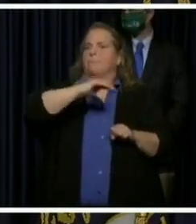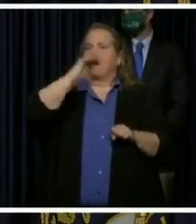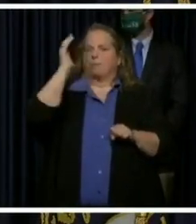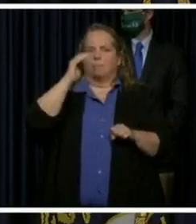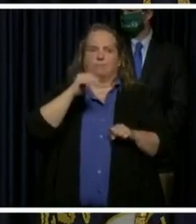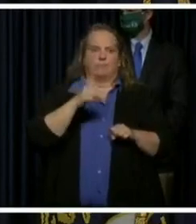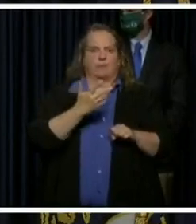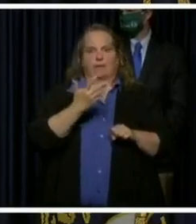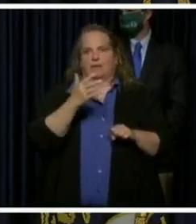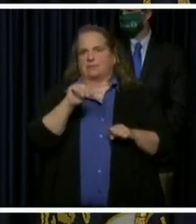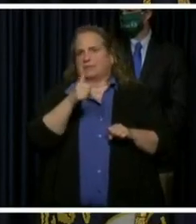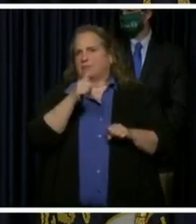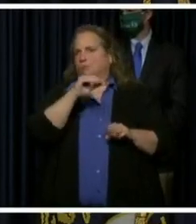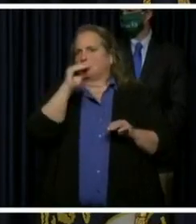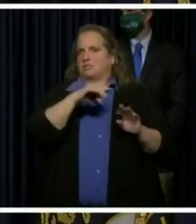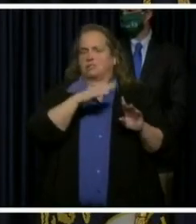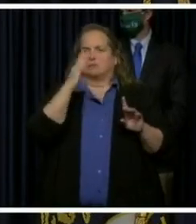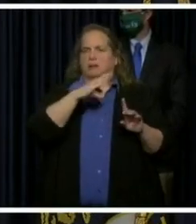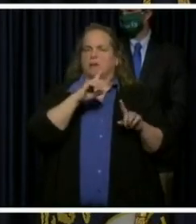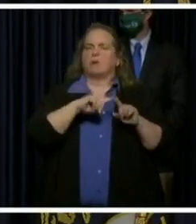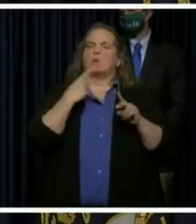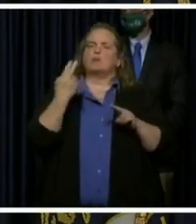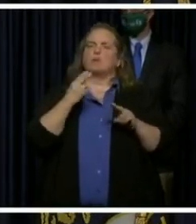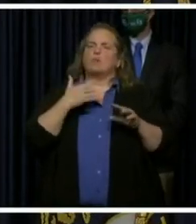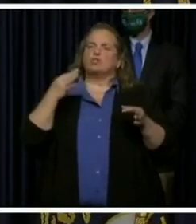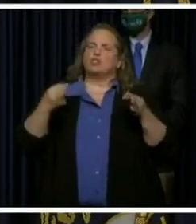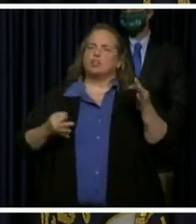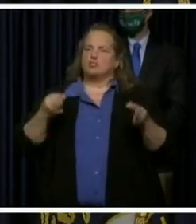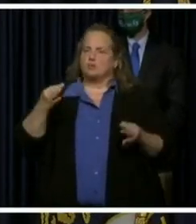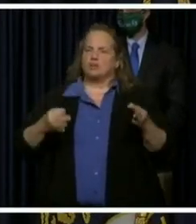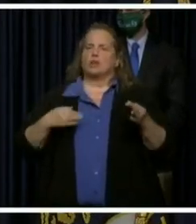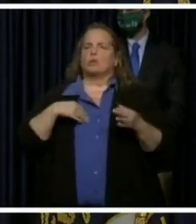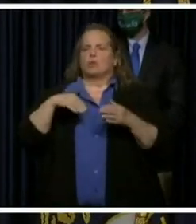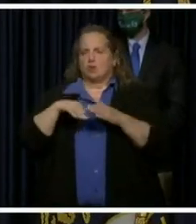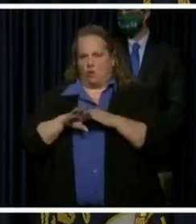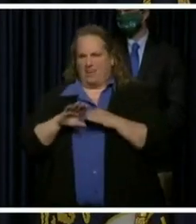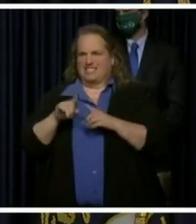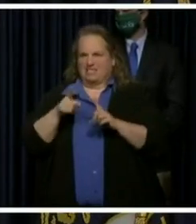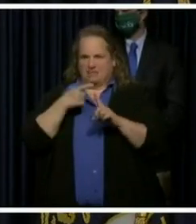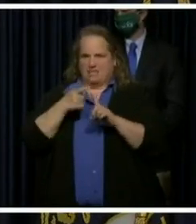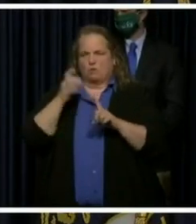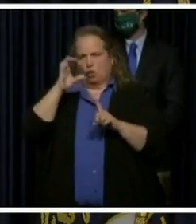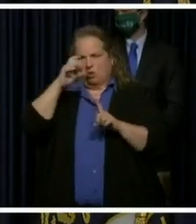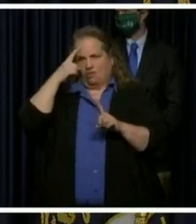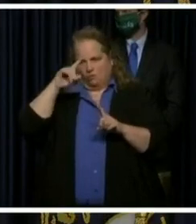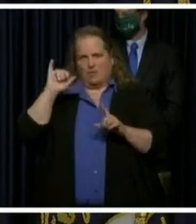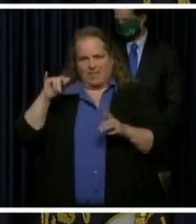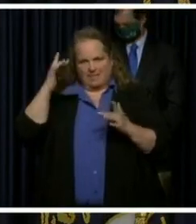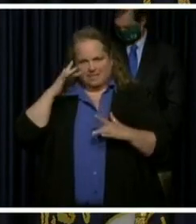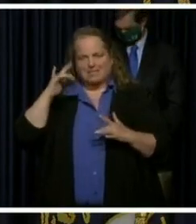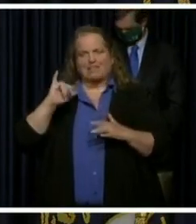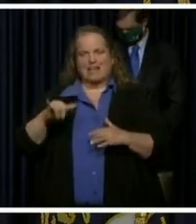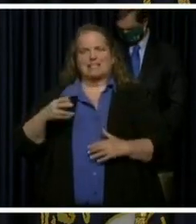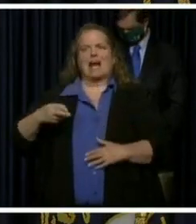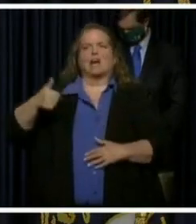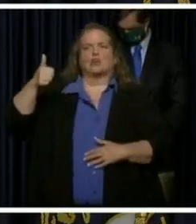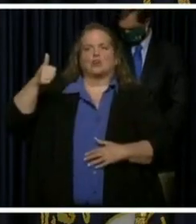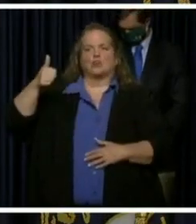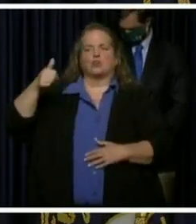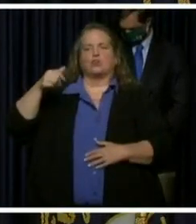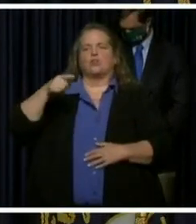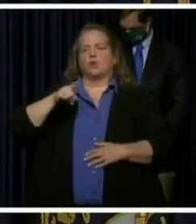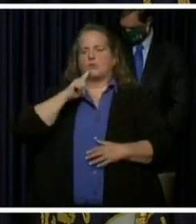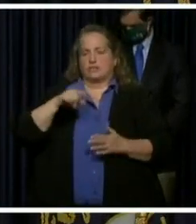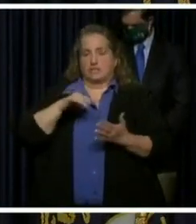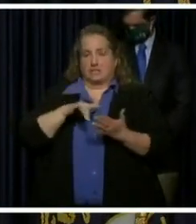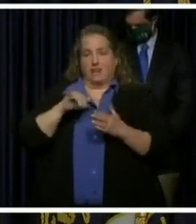or mid-teens, but that's where we've used our judgment, and we go in specifically looking for the disease, and so that's higher. There was a